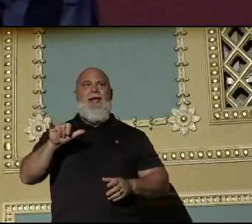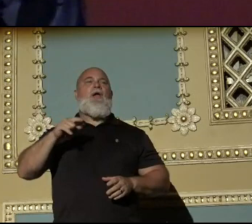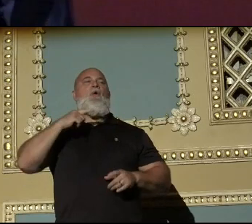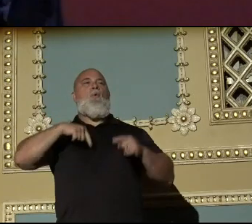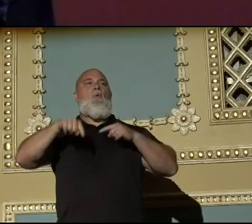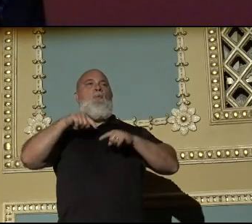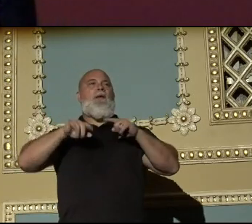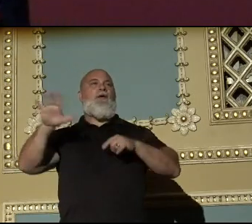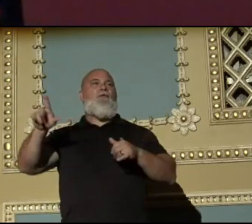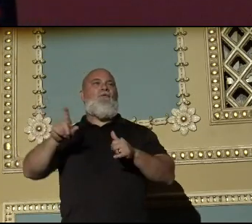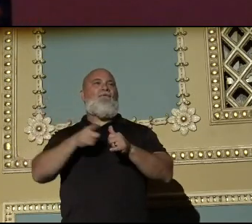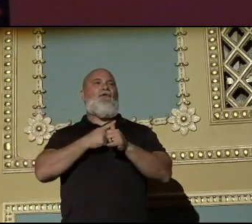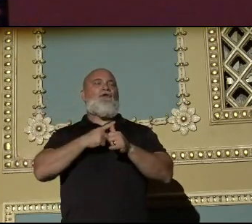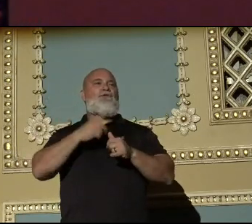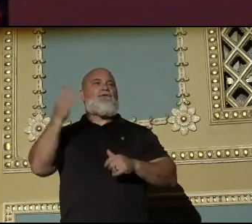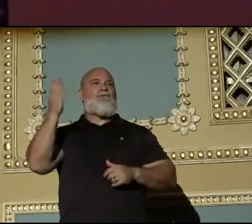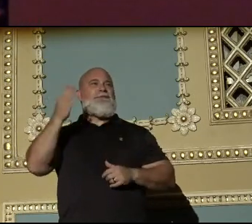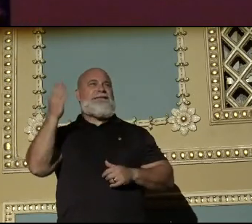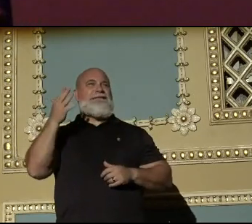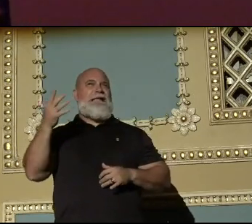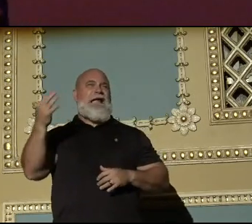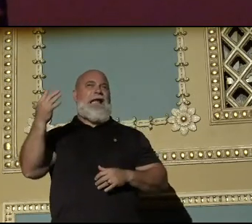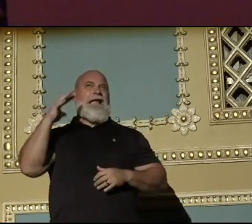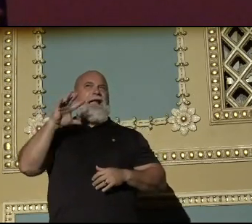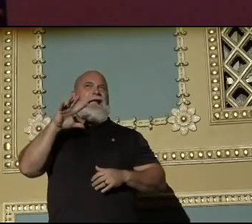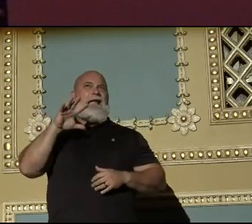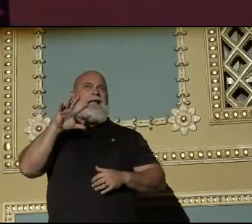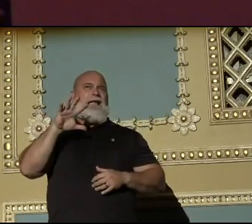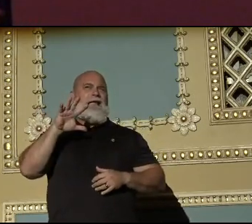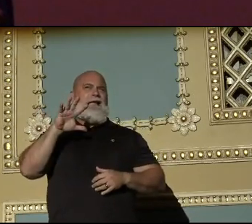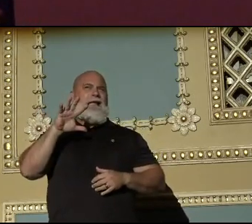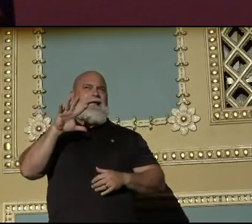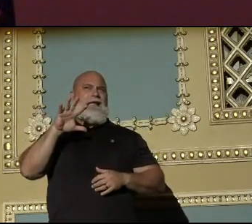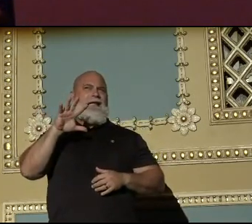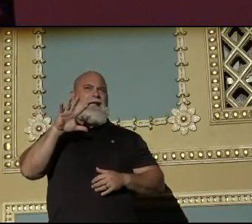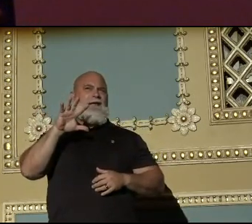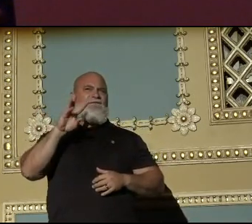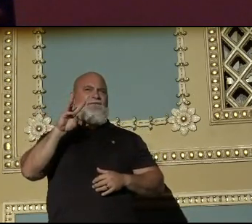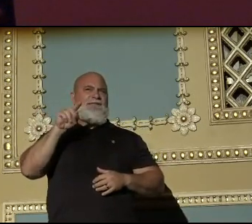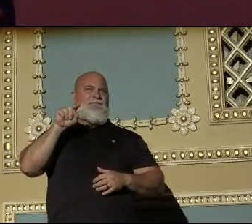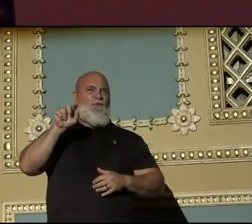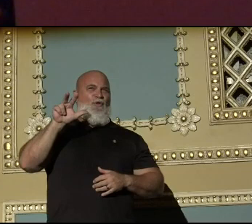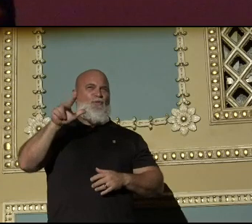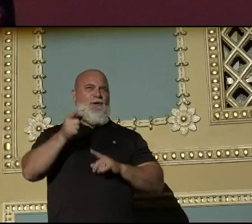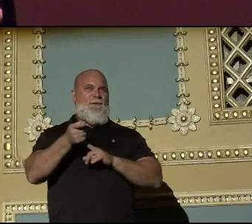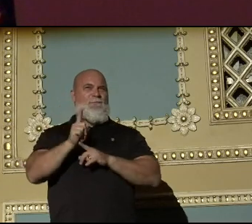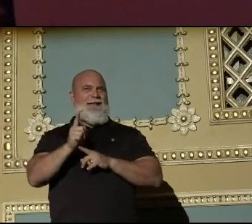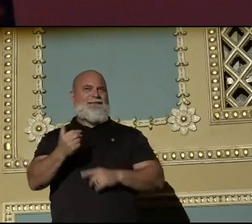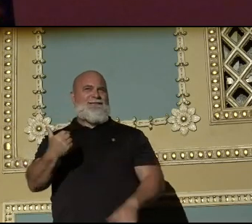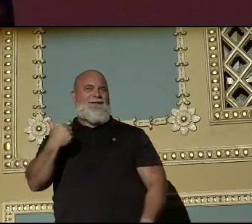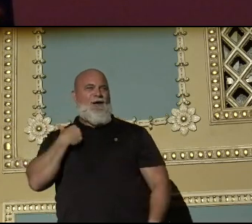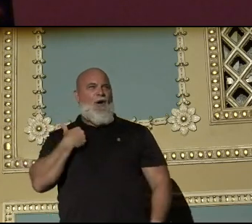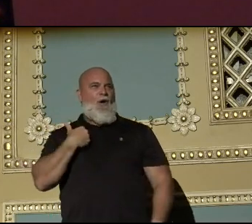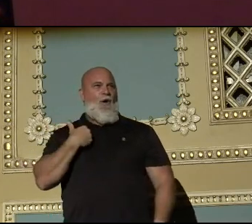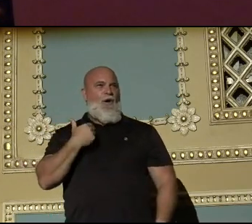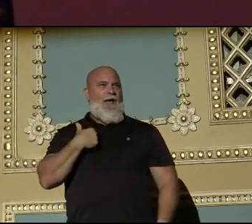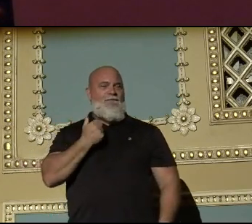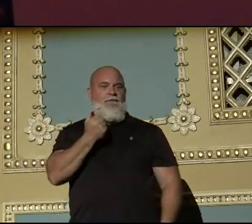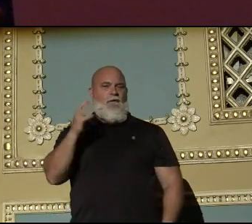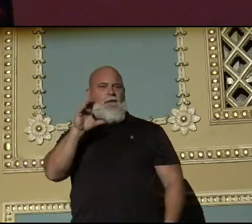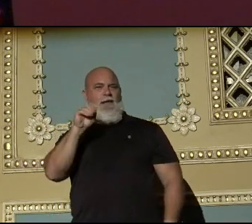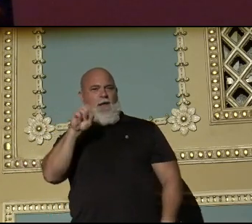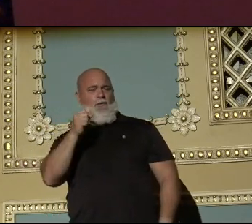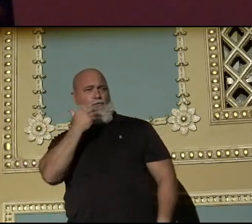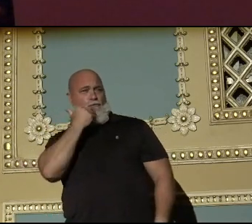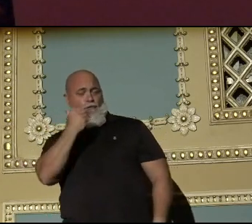all the way back to your very first speech, way back 56.3 minutes ago. Yep. We had a couple of cameos in there,